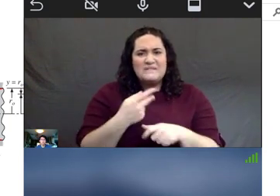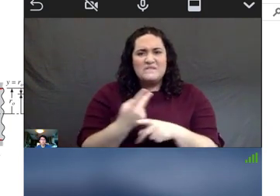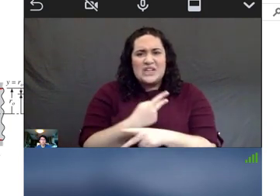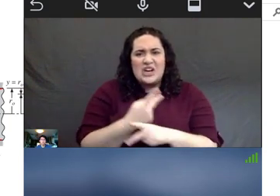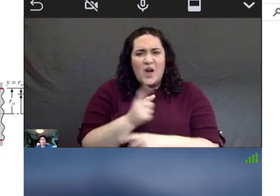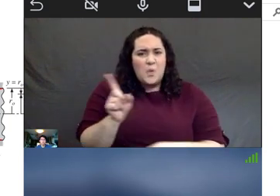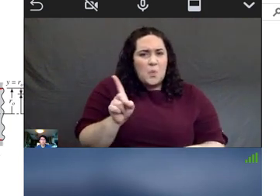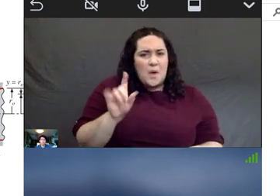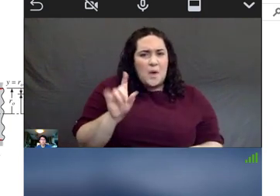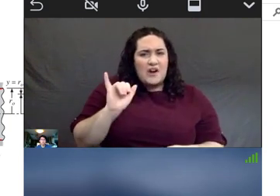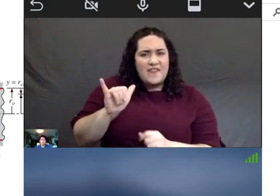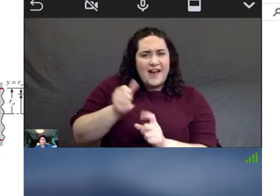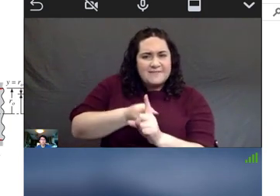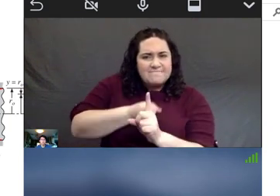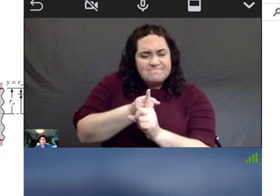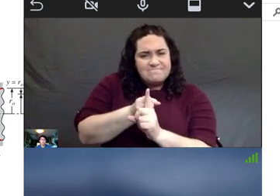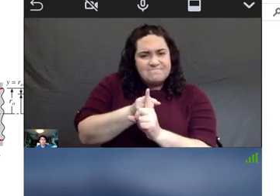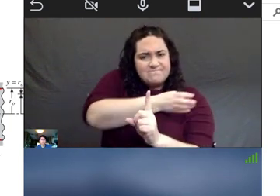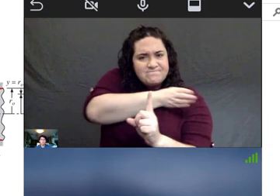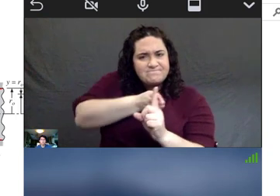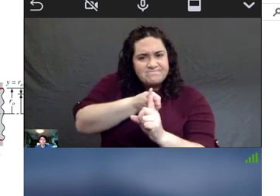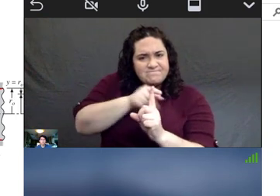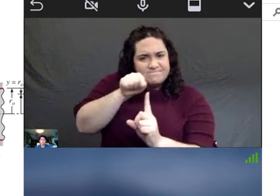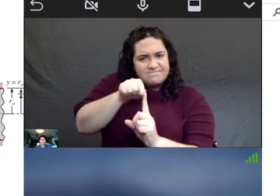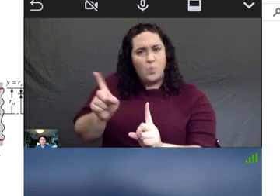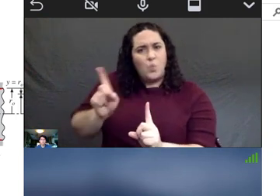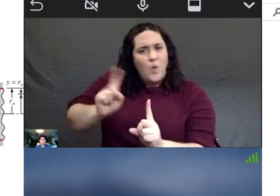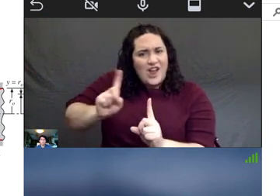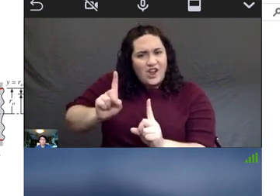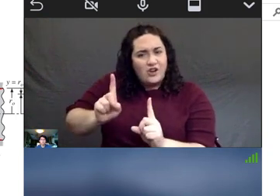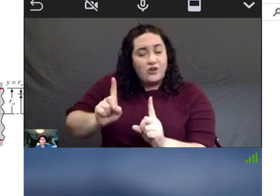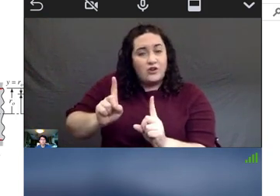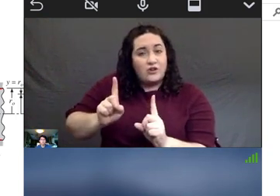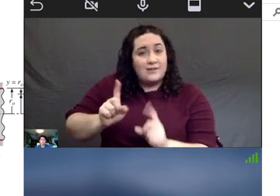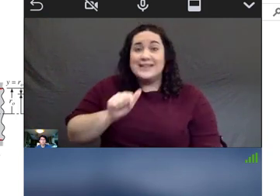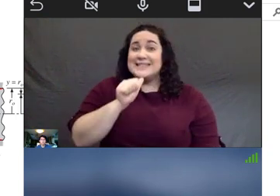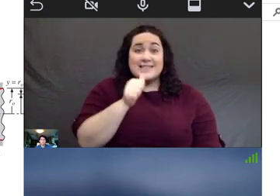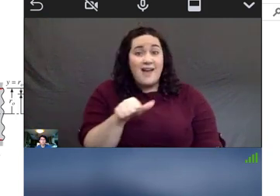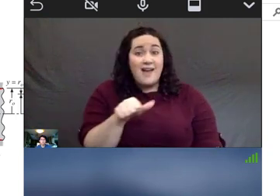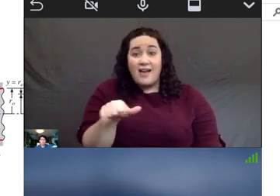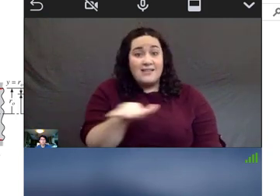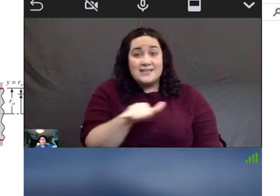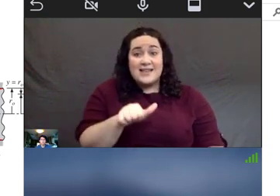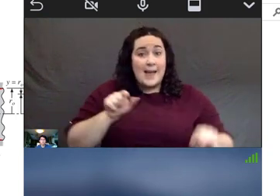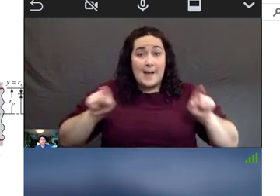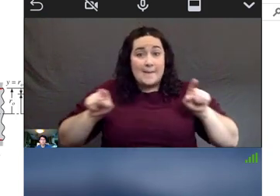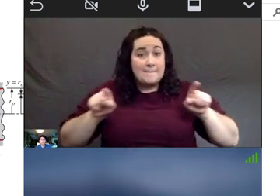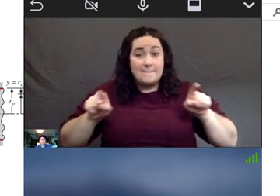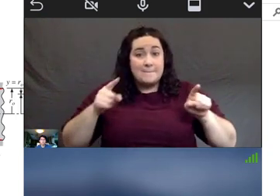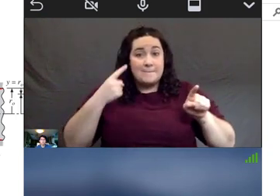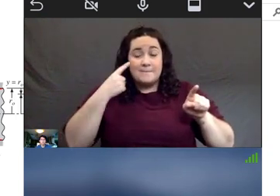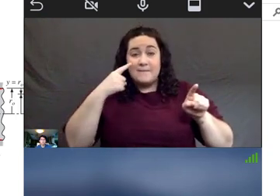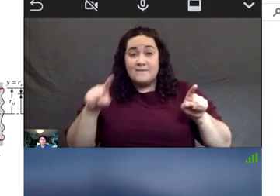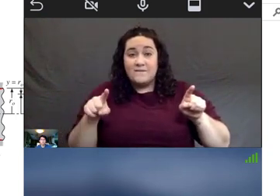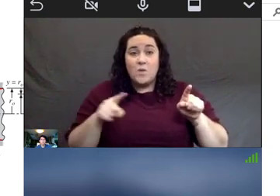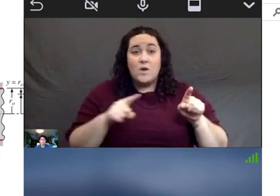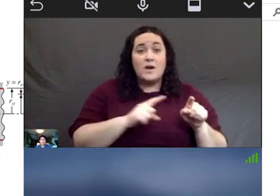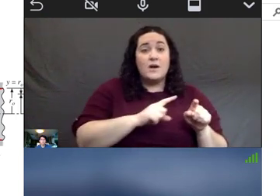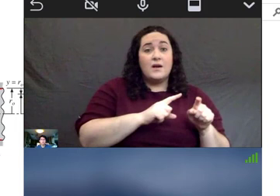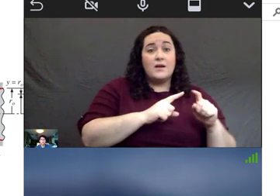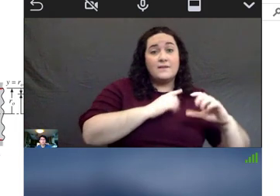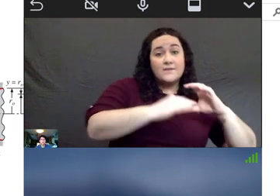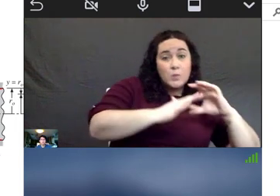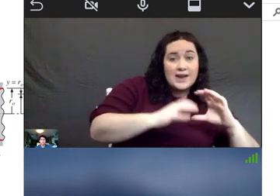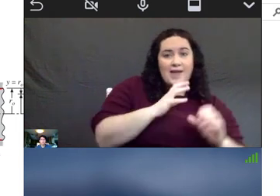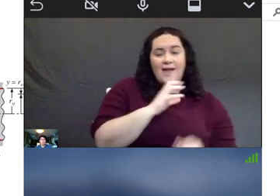and the thermal cases? So I guess the first part is they're not the same, that they're different for these two things, or at least they don't have to be the